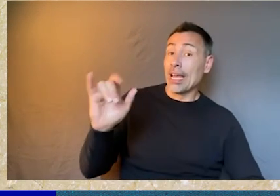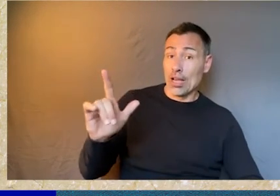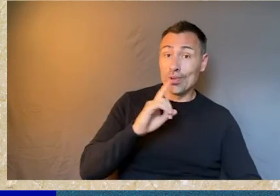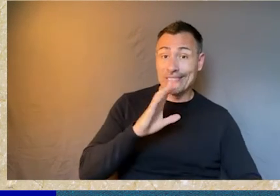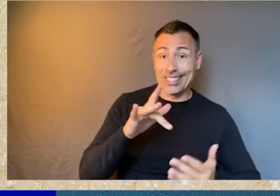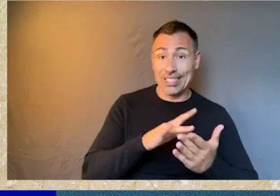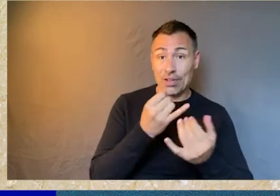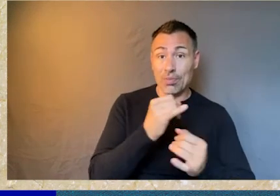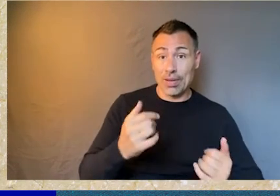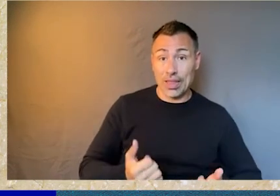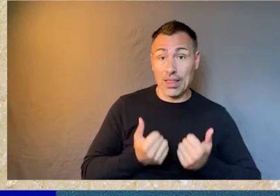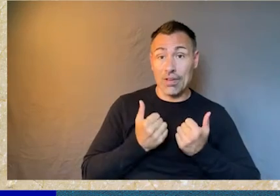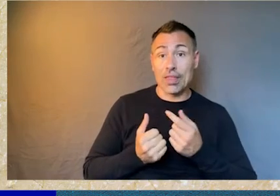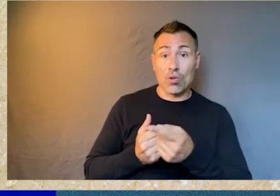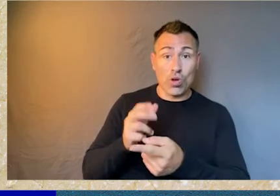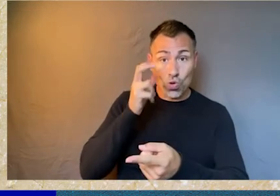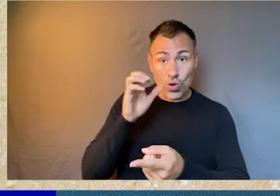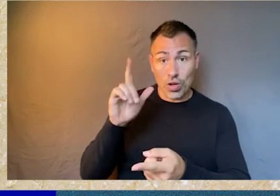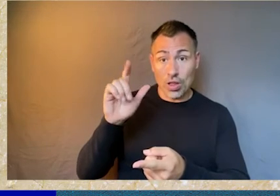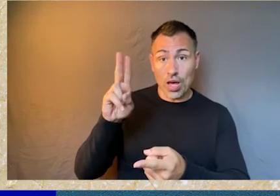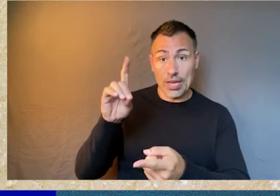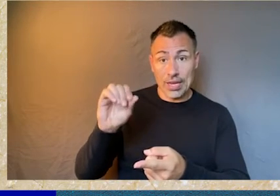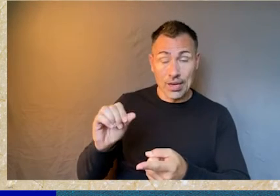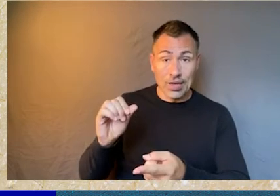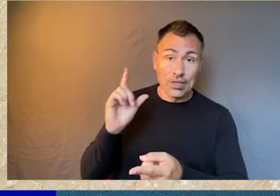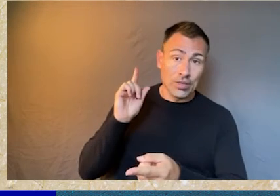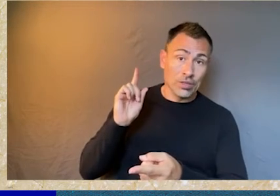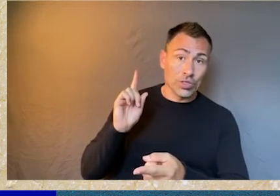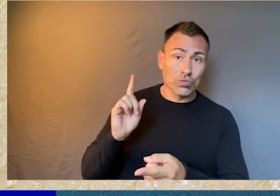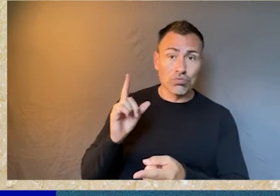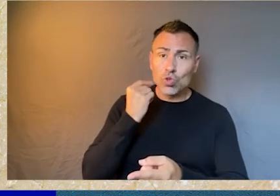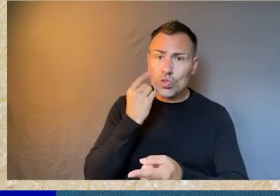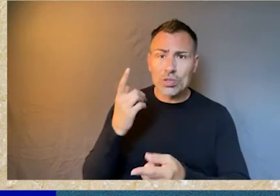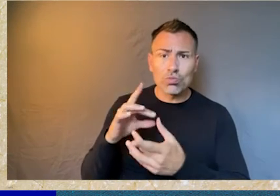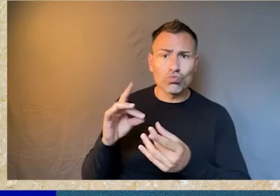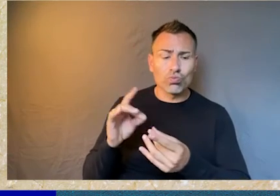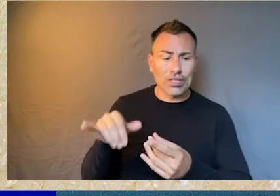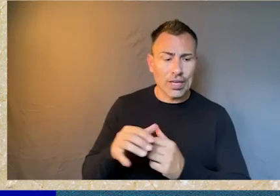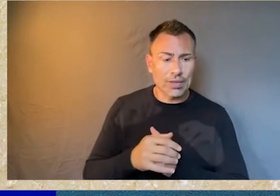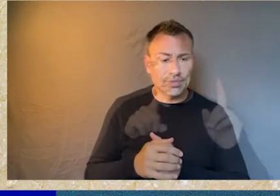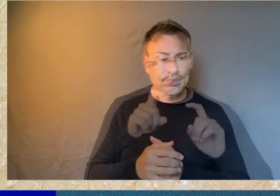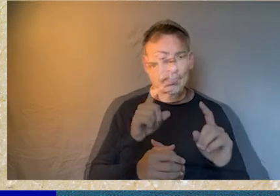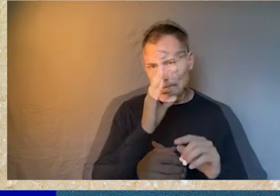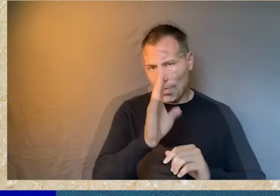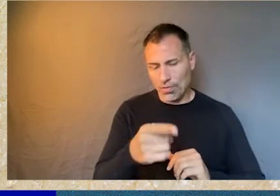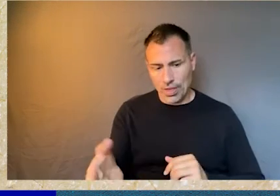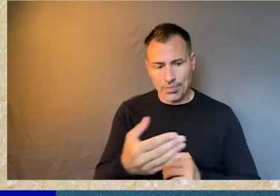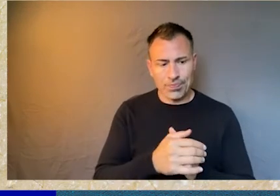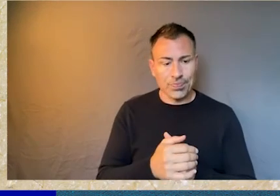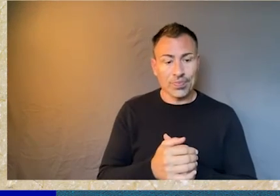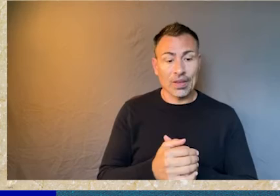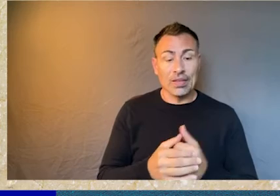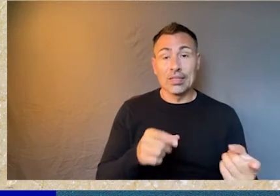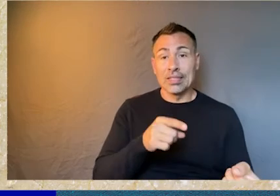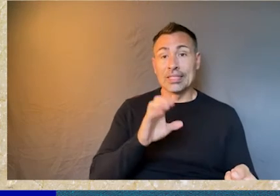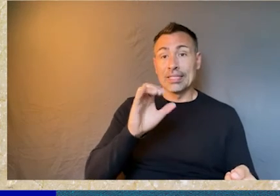which Claudia was referring to in that last slide. This is our Center